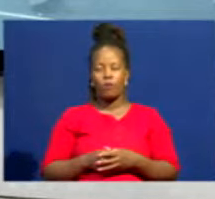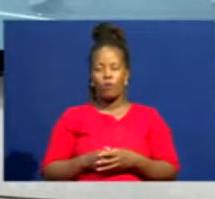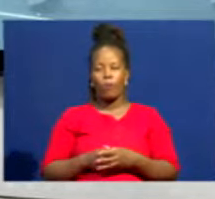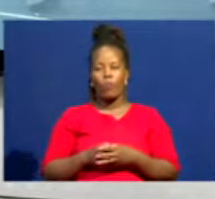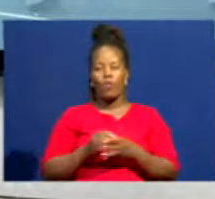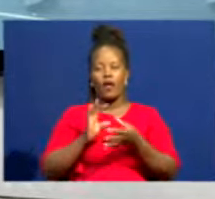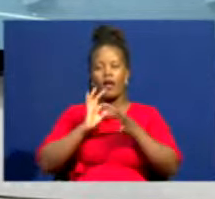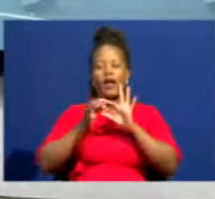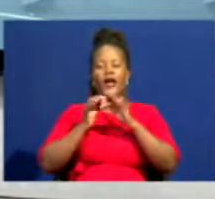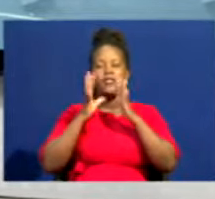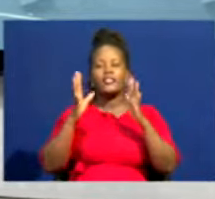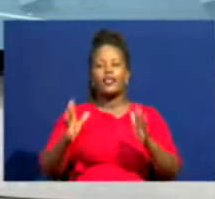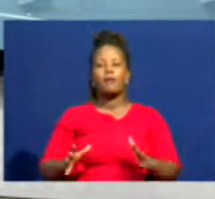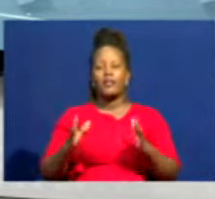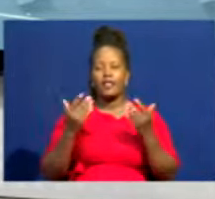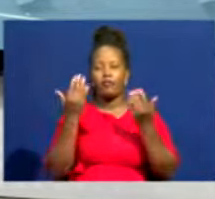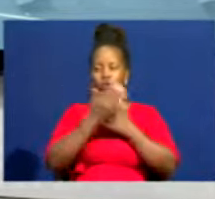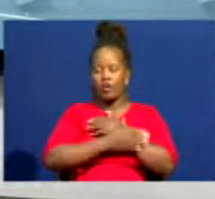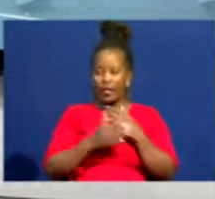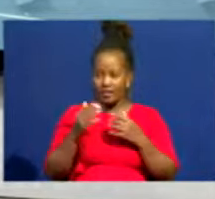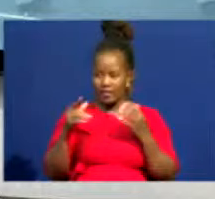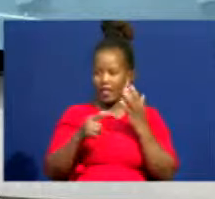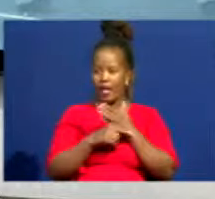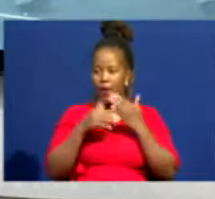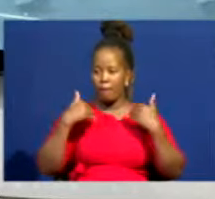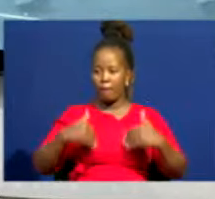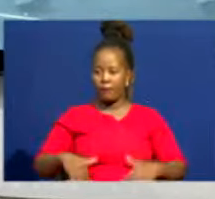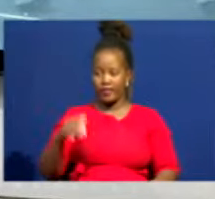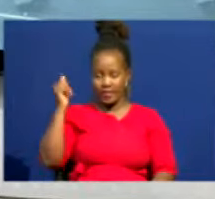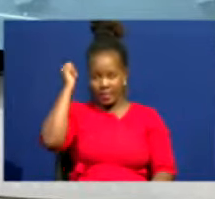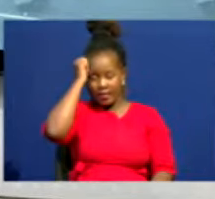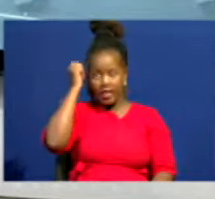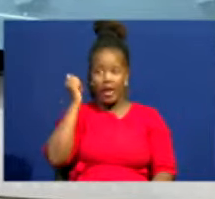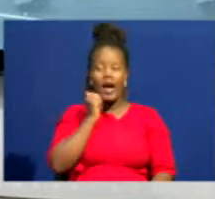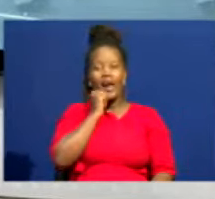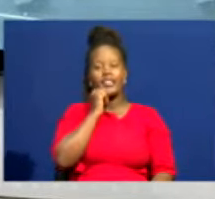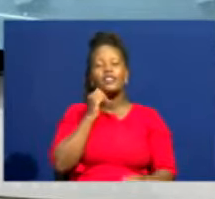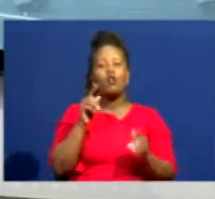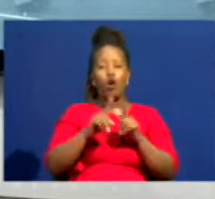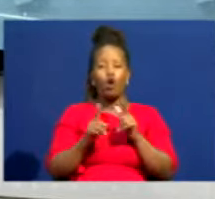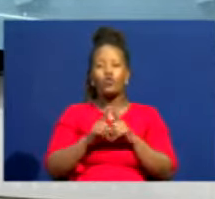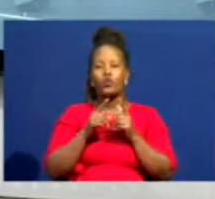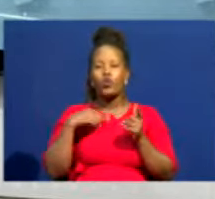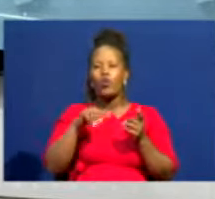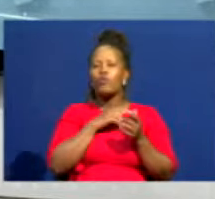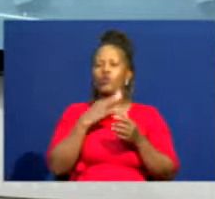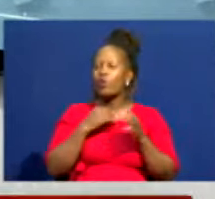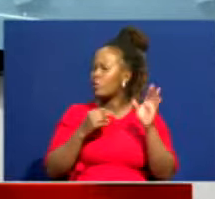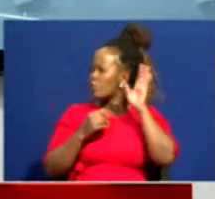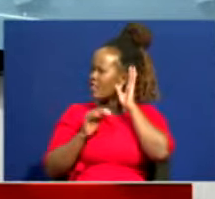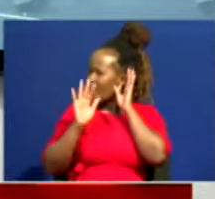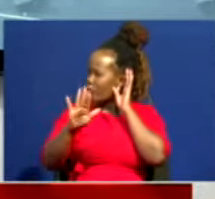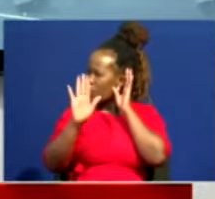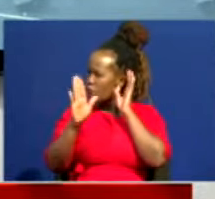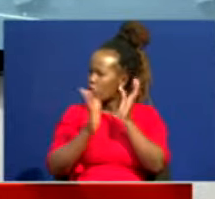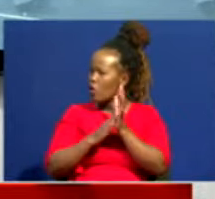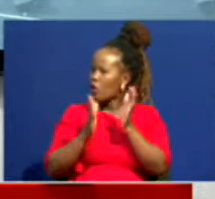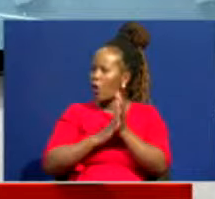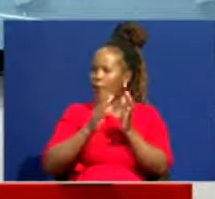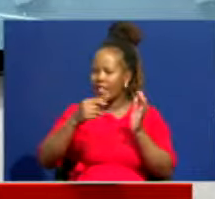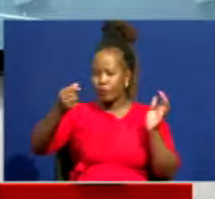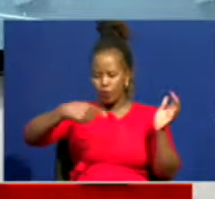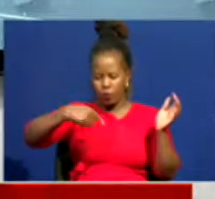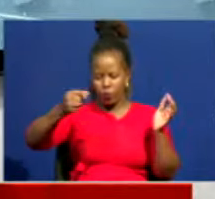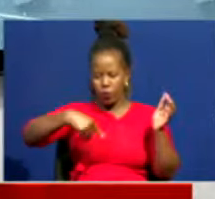Our sign language interpreter for tonight is Anne Wangeshi. And remember, would love to hear from you. You can send us